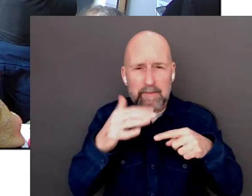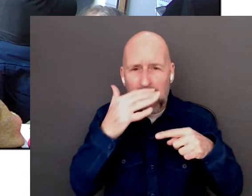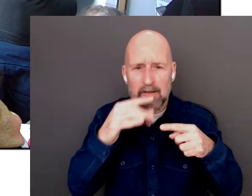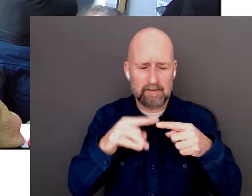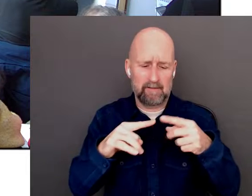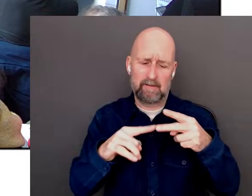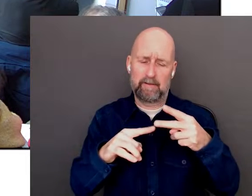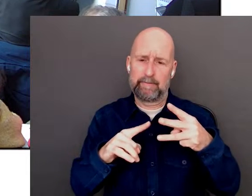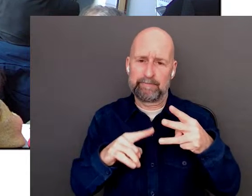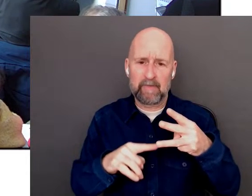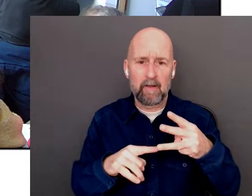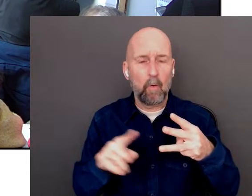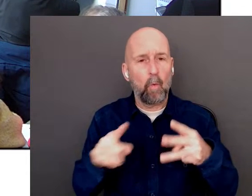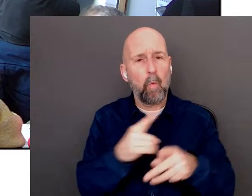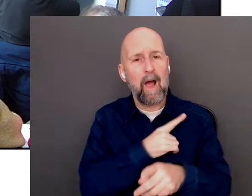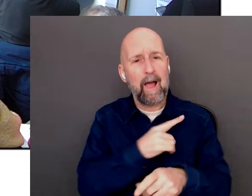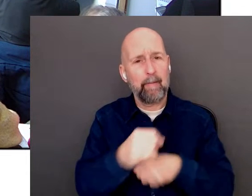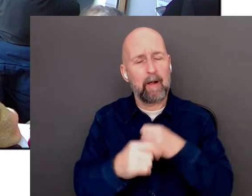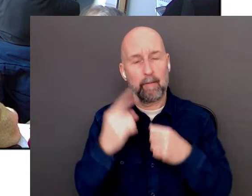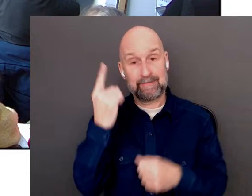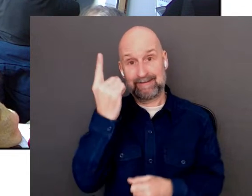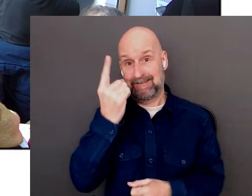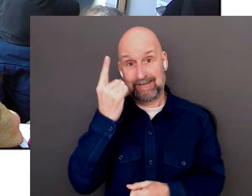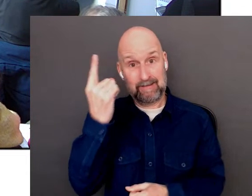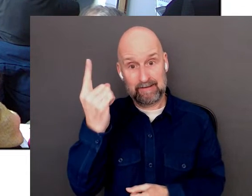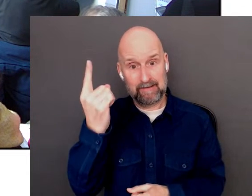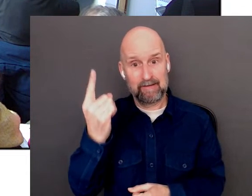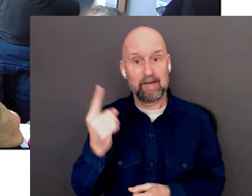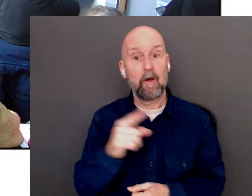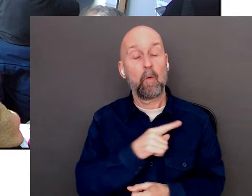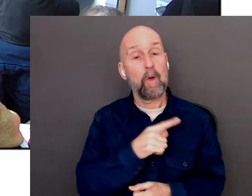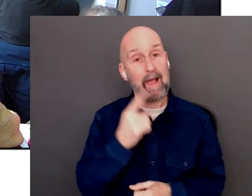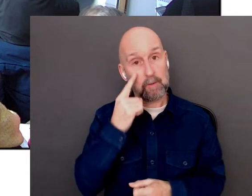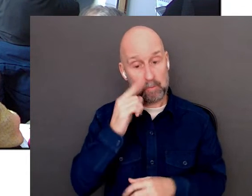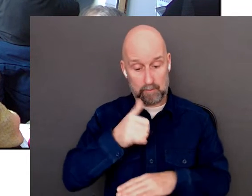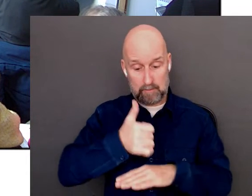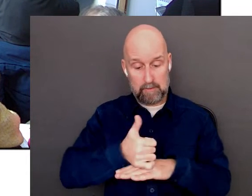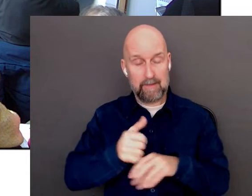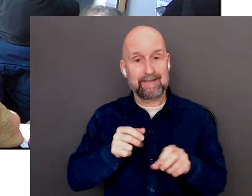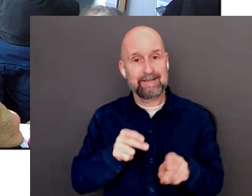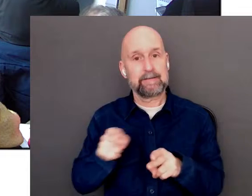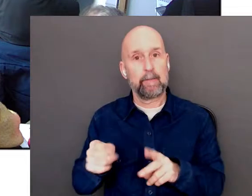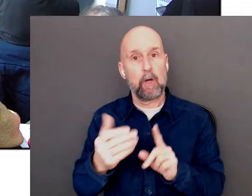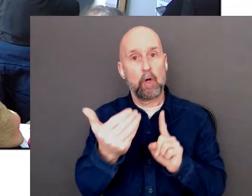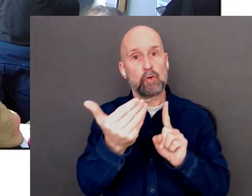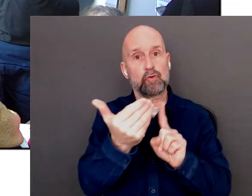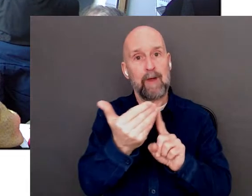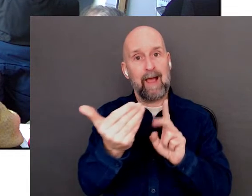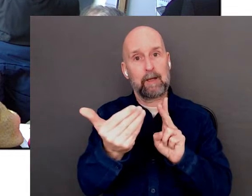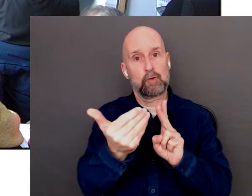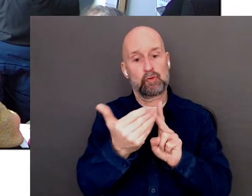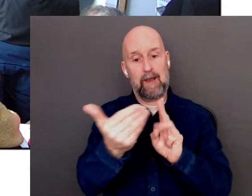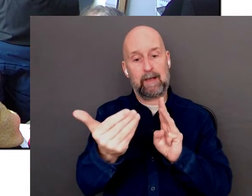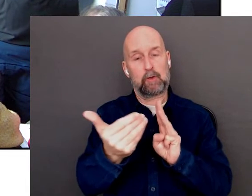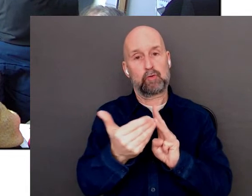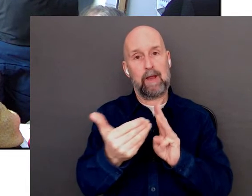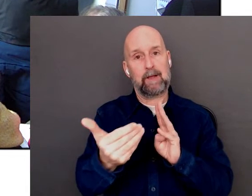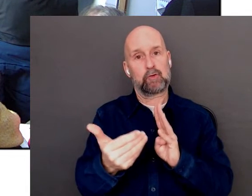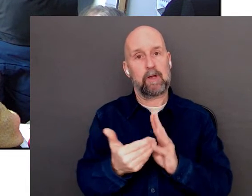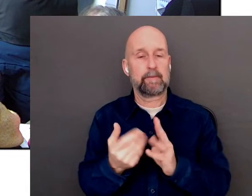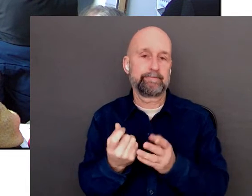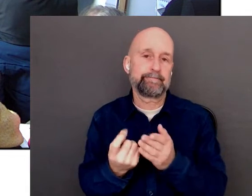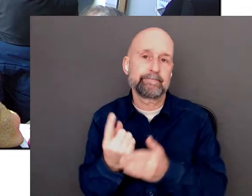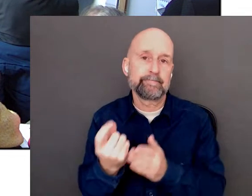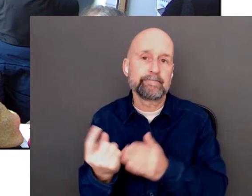So we kind of had to develop a system in order to track those inconvenient, let's say in the